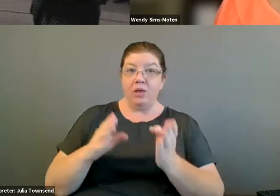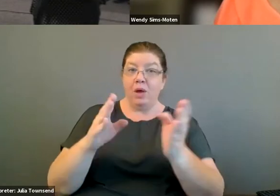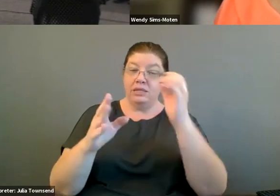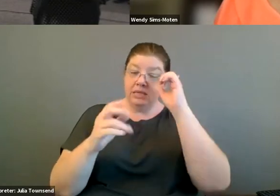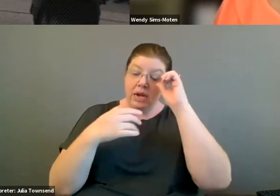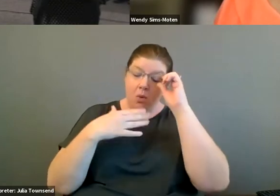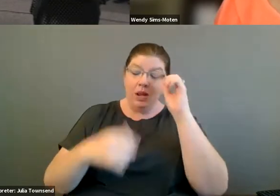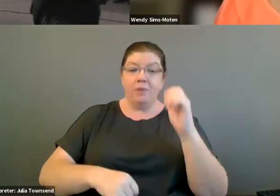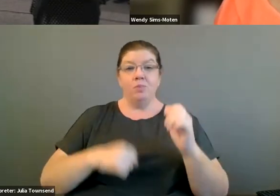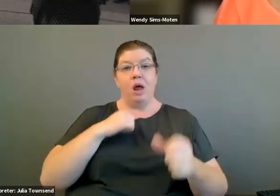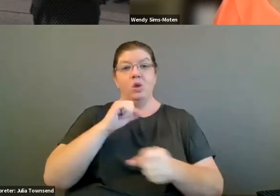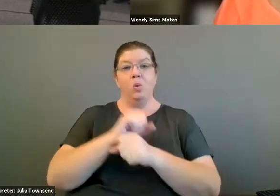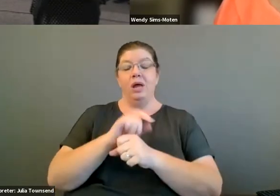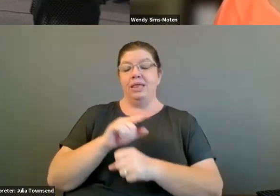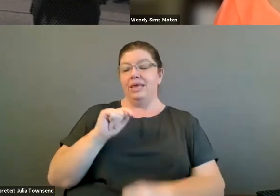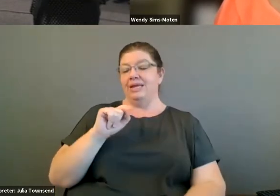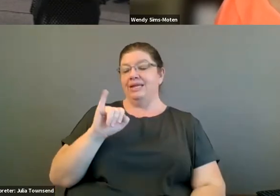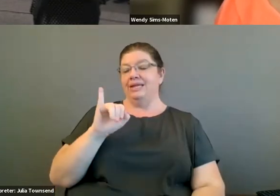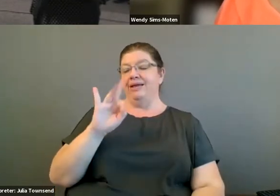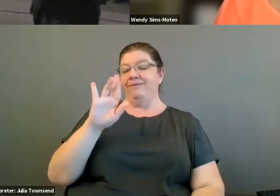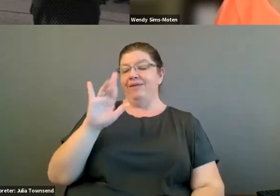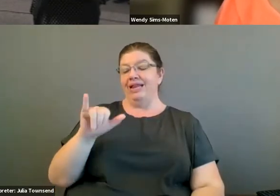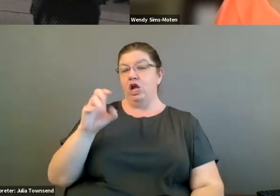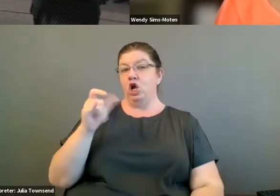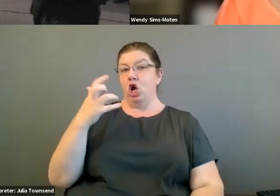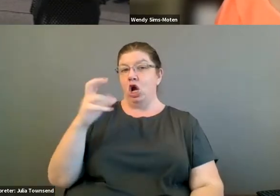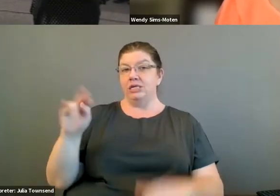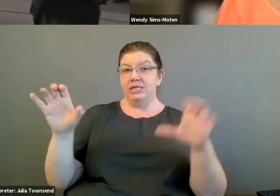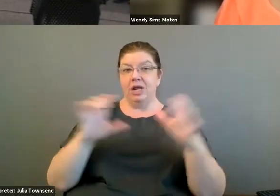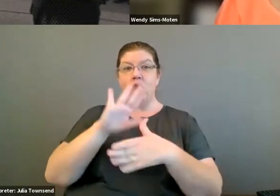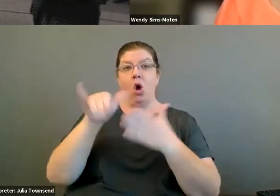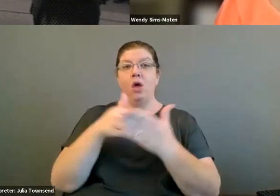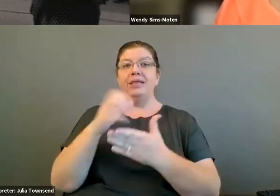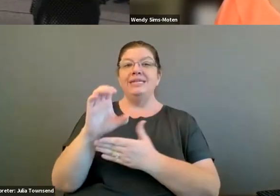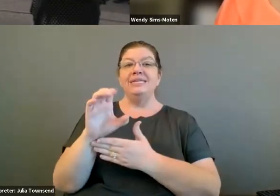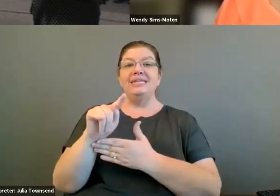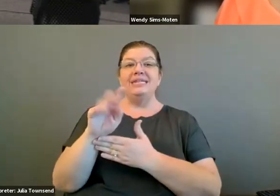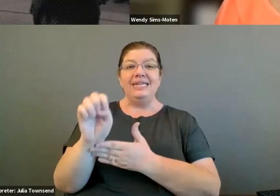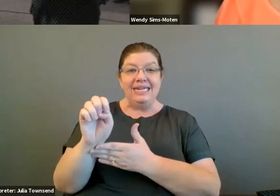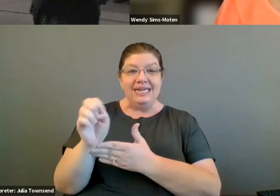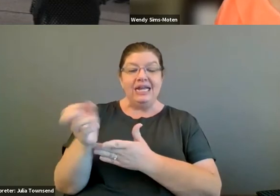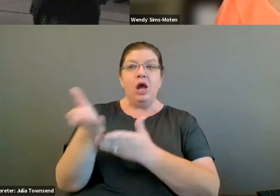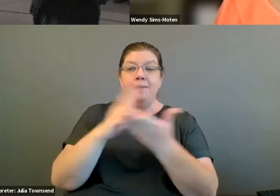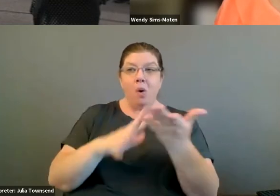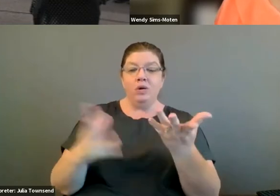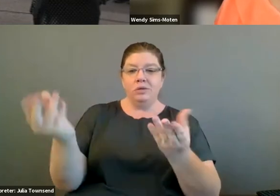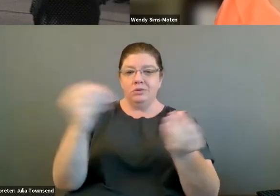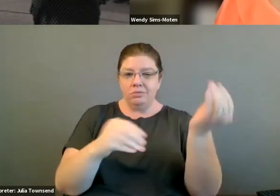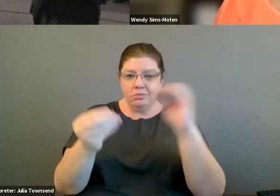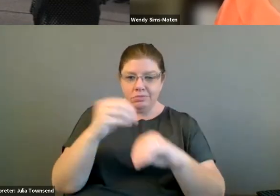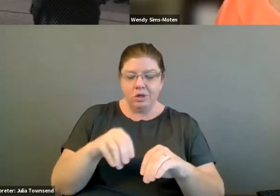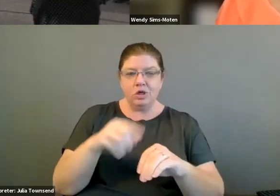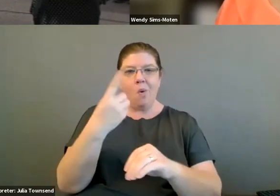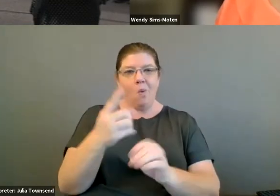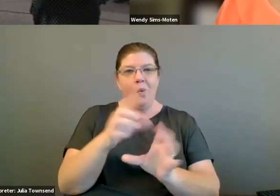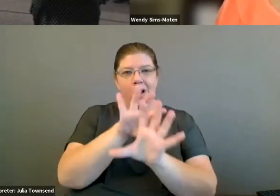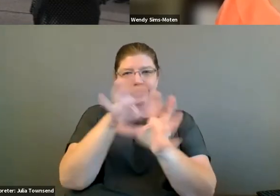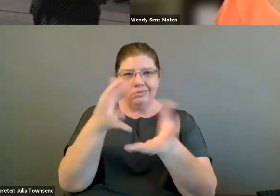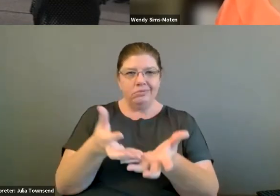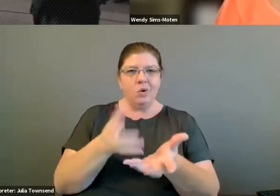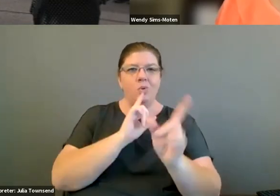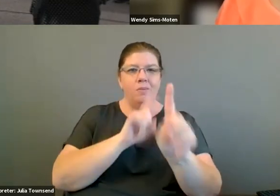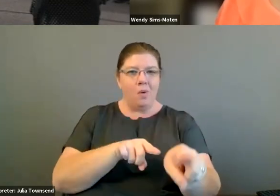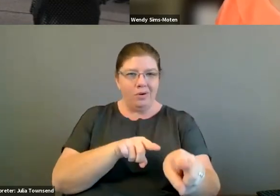proud of the work that Tiffany Carson did to bring all of the CTE components together into one comprehensive